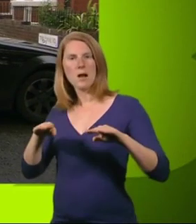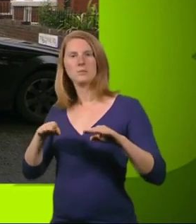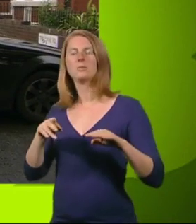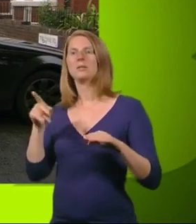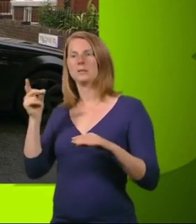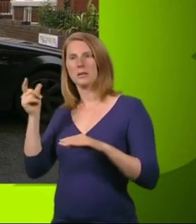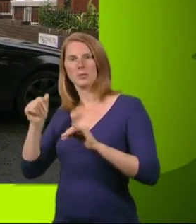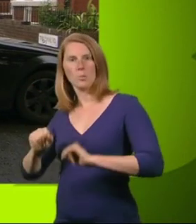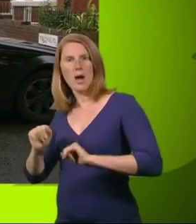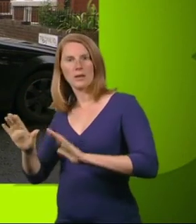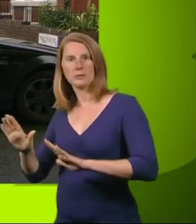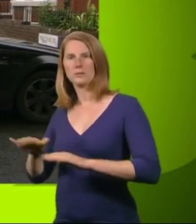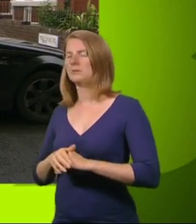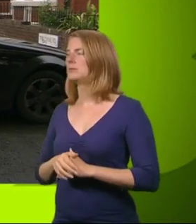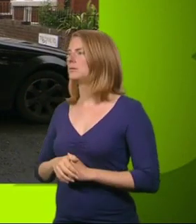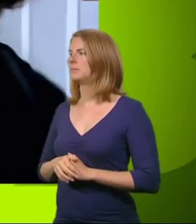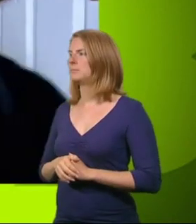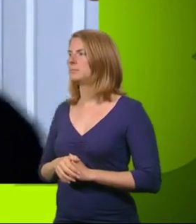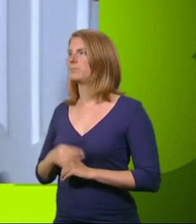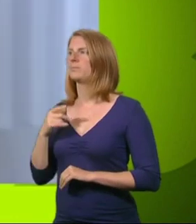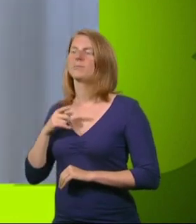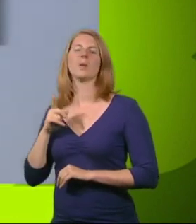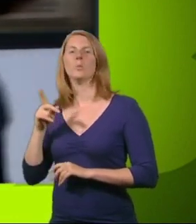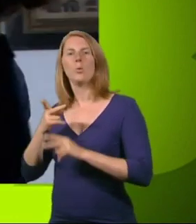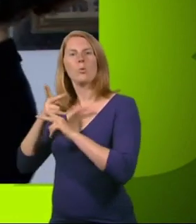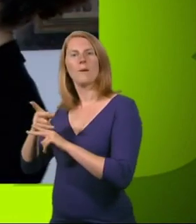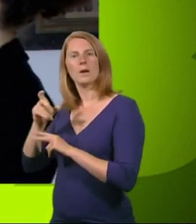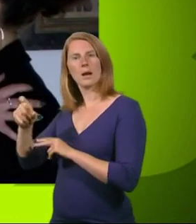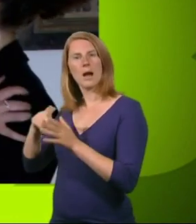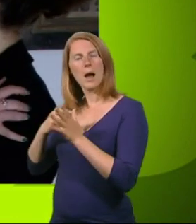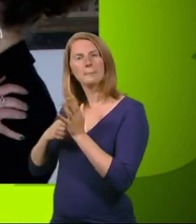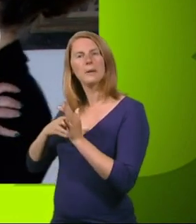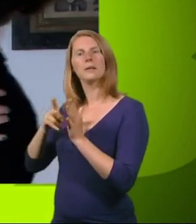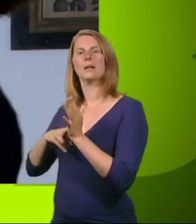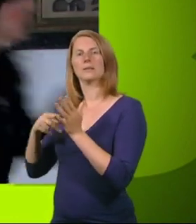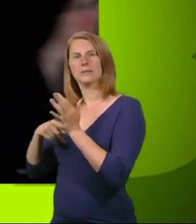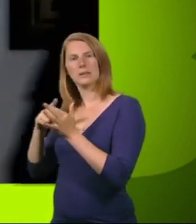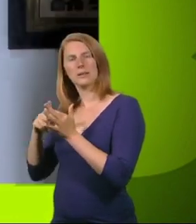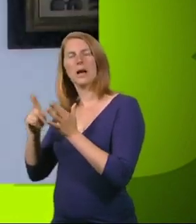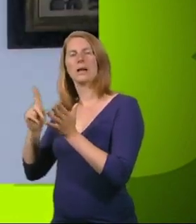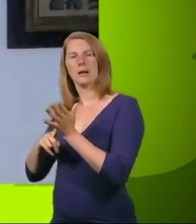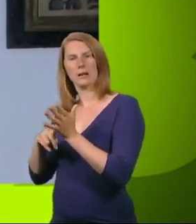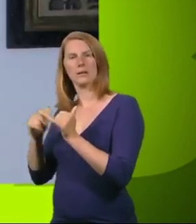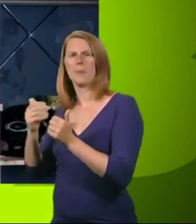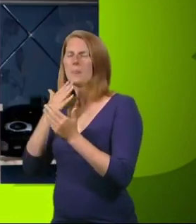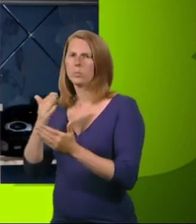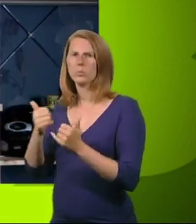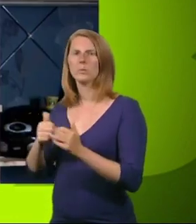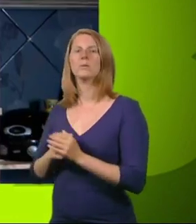Get the taxi to wait. 1, 2, 3! You look after Carmen, T and Lily. Thank you.